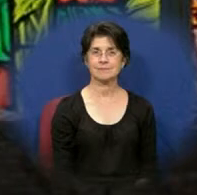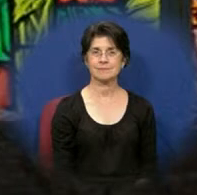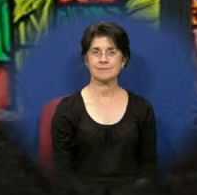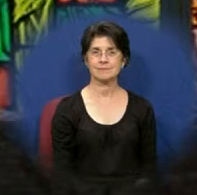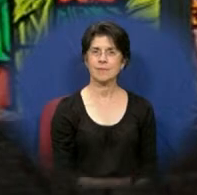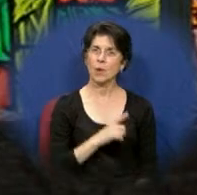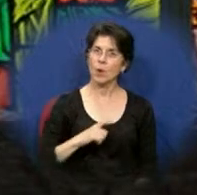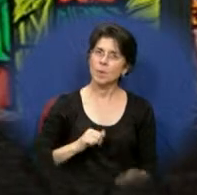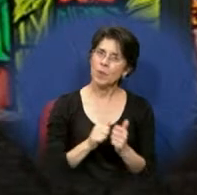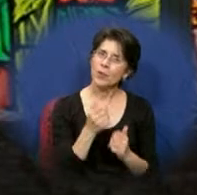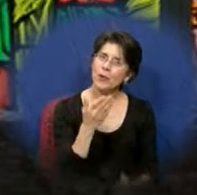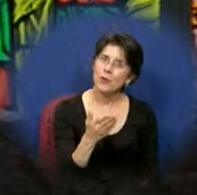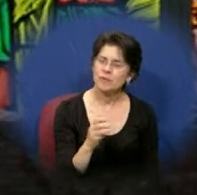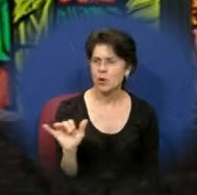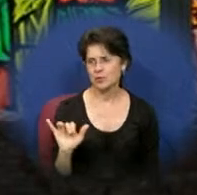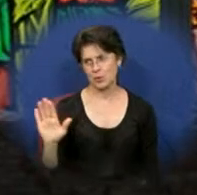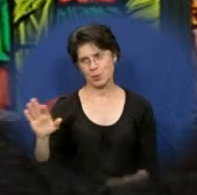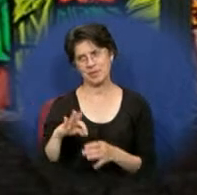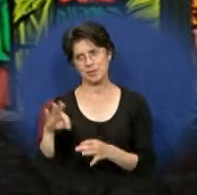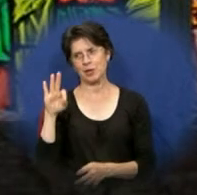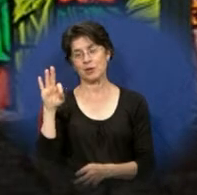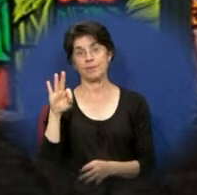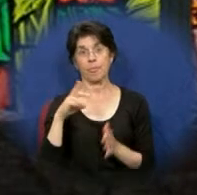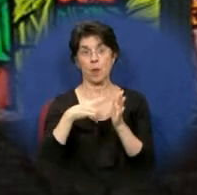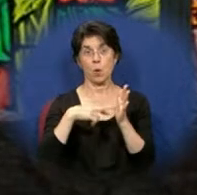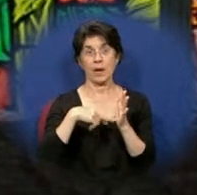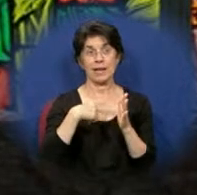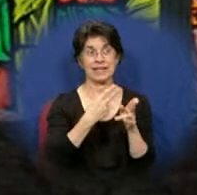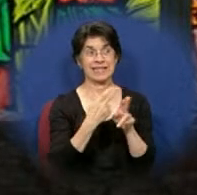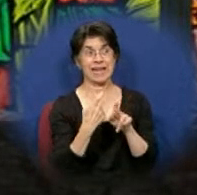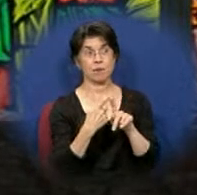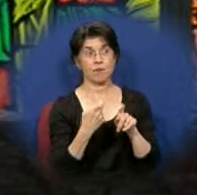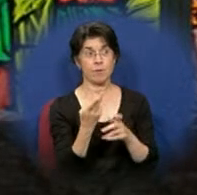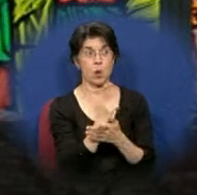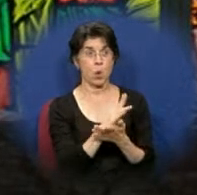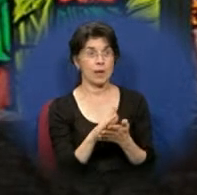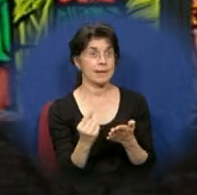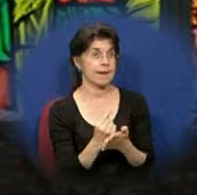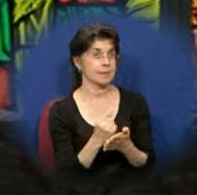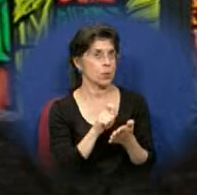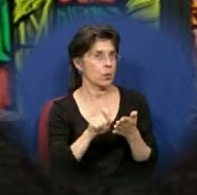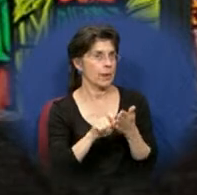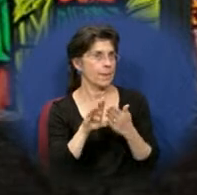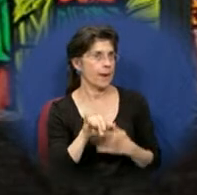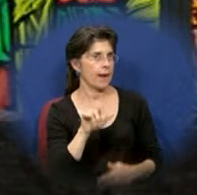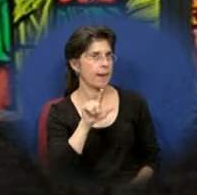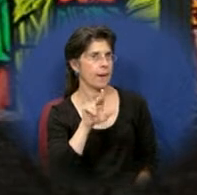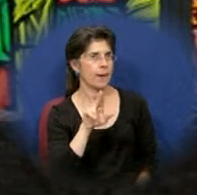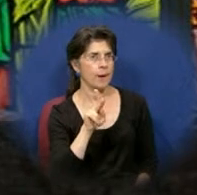The Lord be with you. And with your spirit. A reading from the Holy Gospel according to Luke. Glory to you, O Lord.